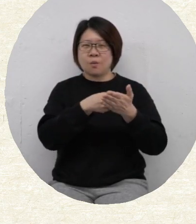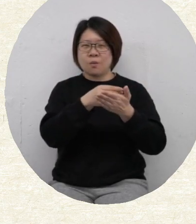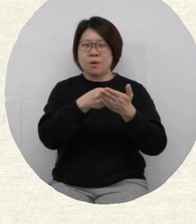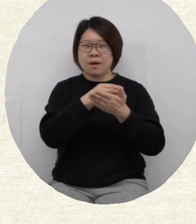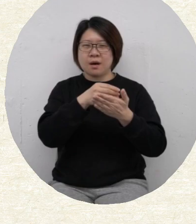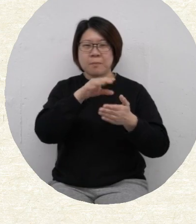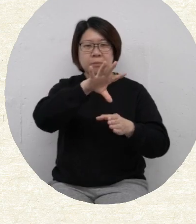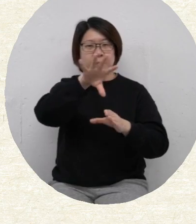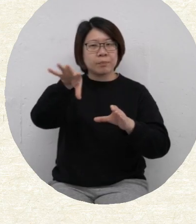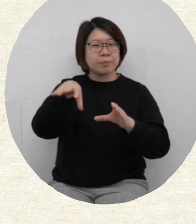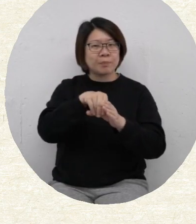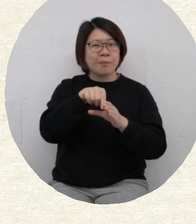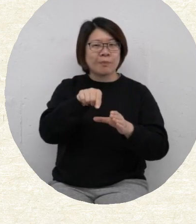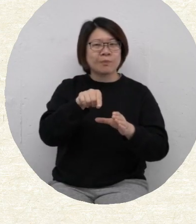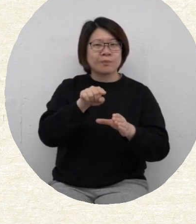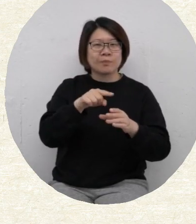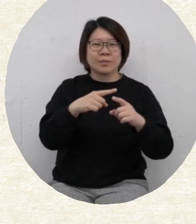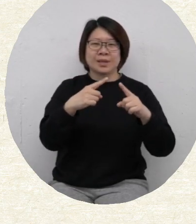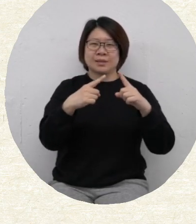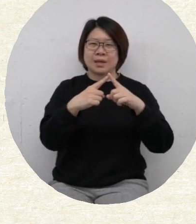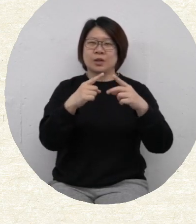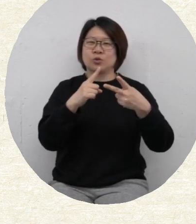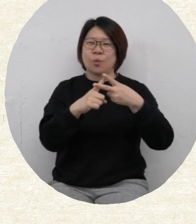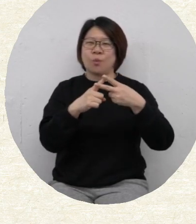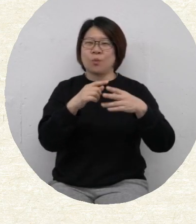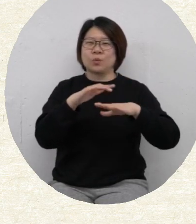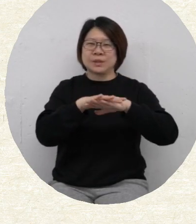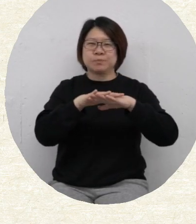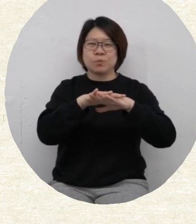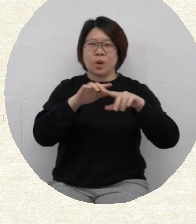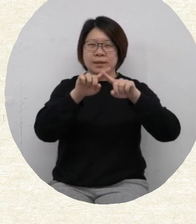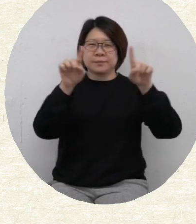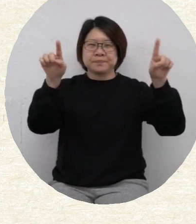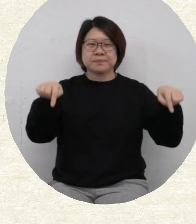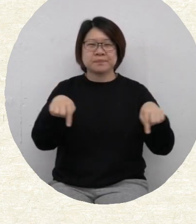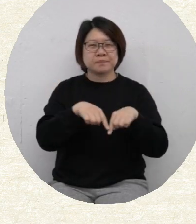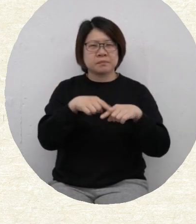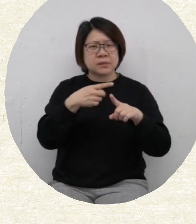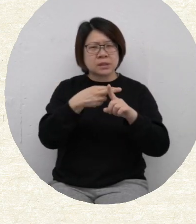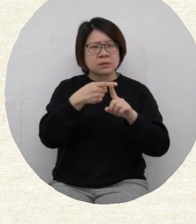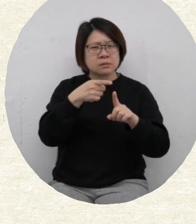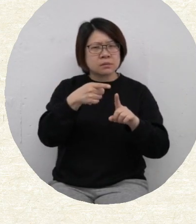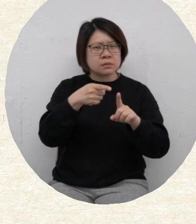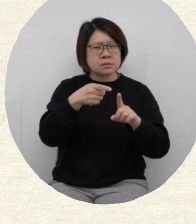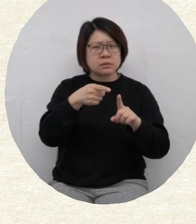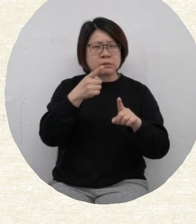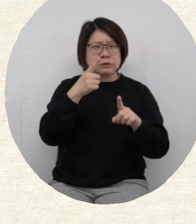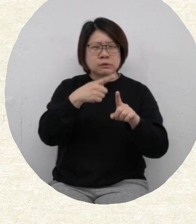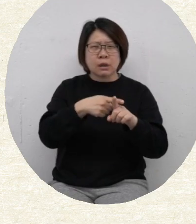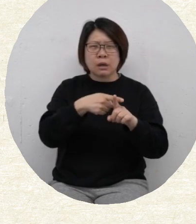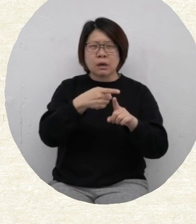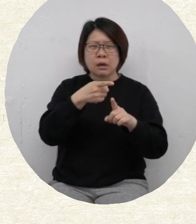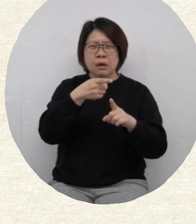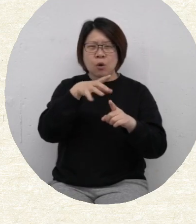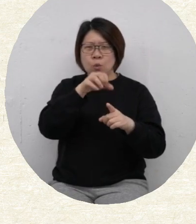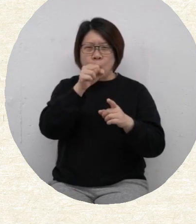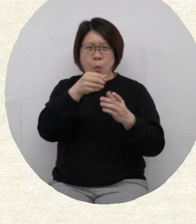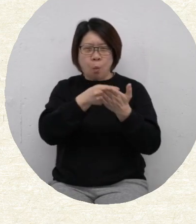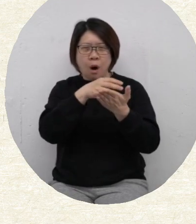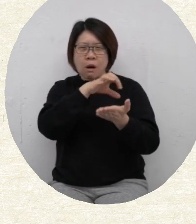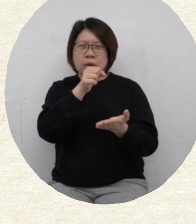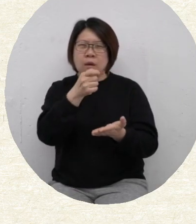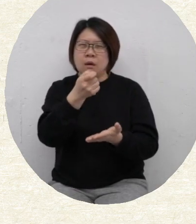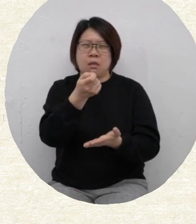done ends up becoming. Yeah, it starts there. Yeah. Maybe we can move on to your art